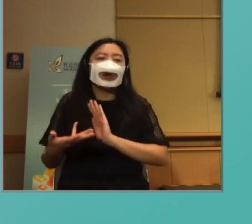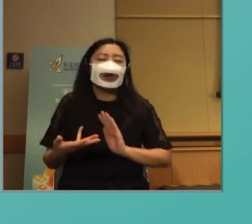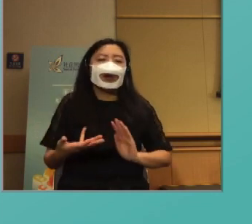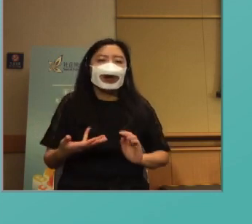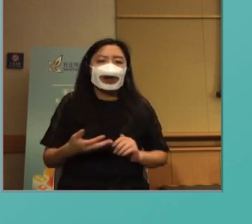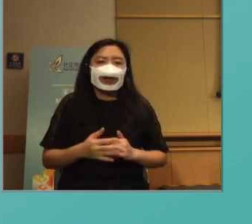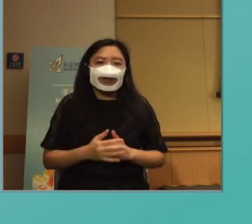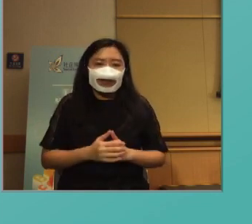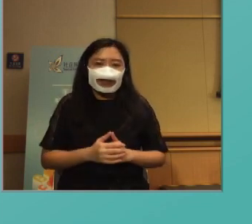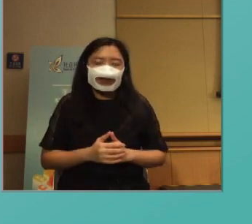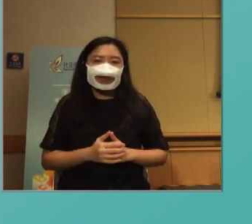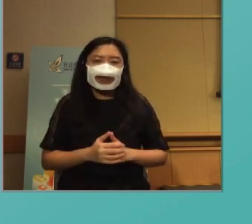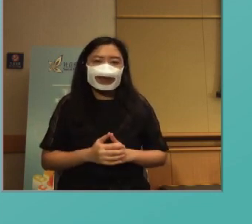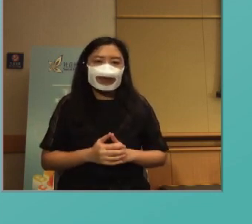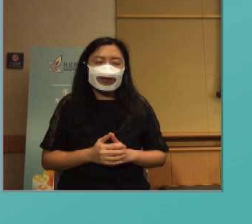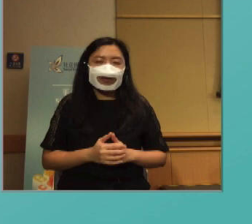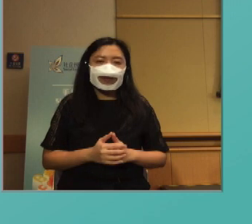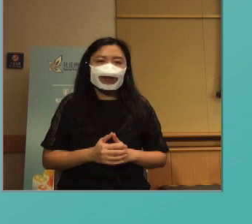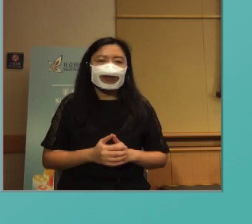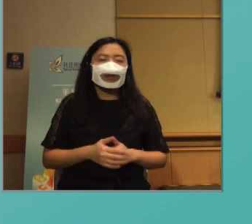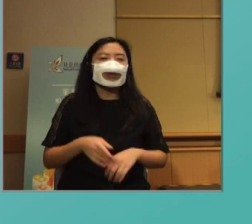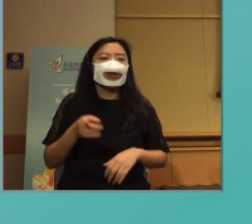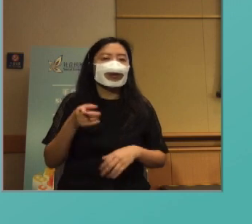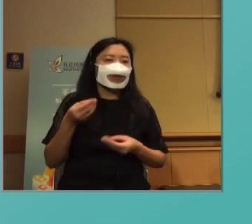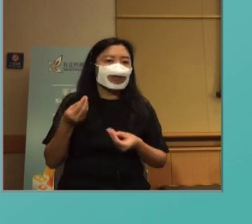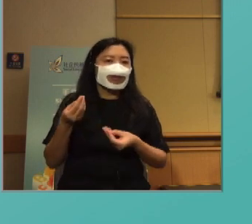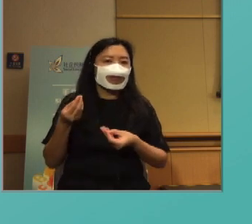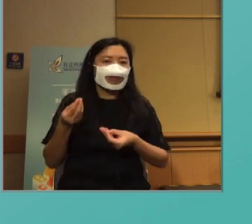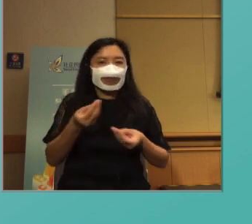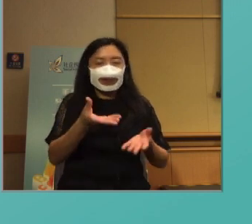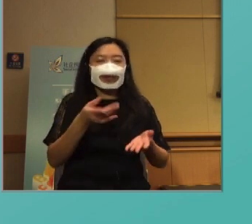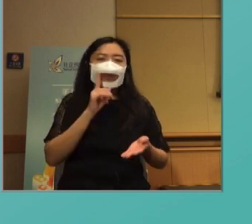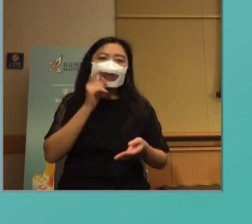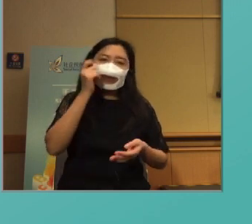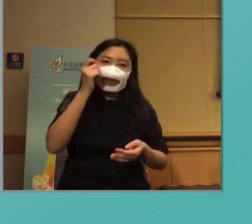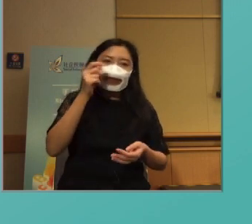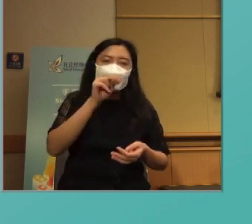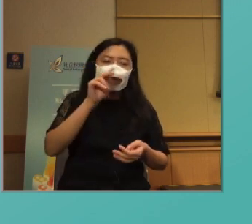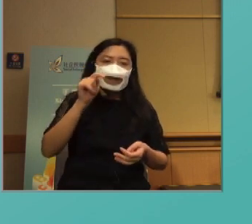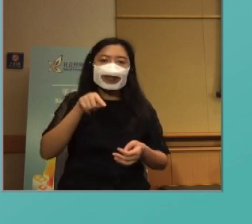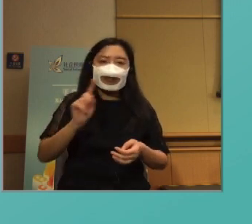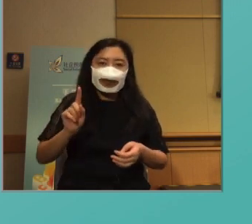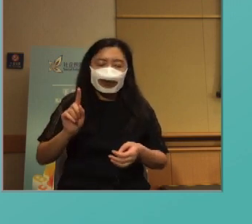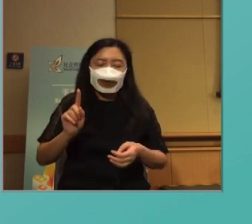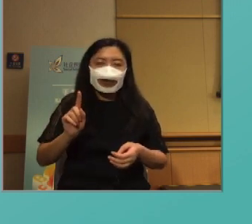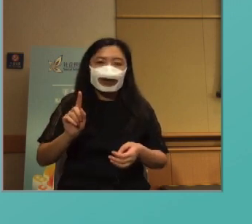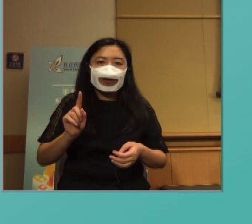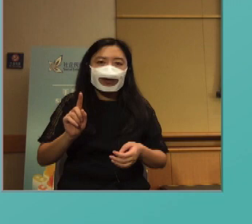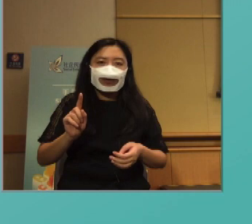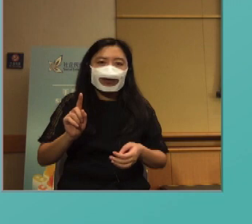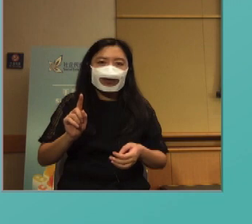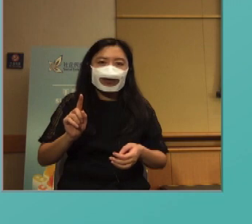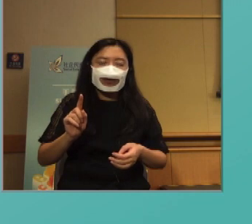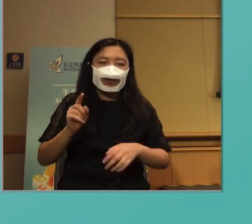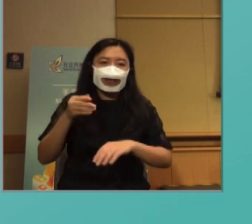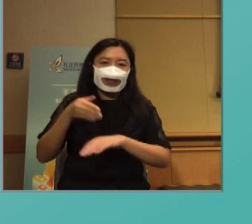increasingly unique appeal, helping boost community activation and also financial